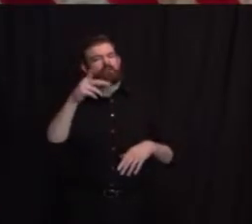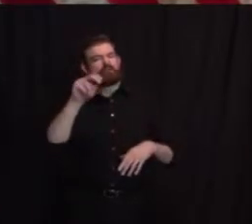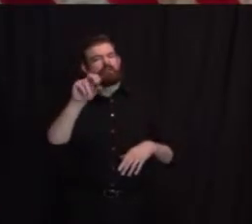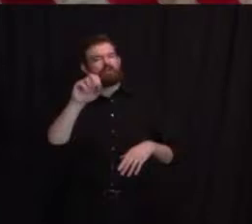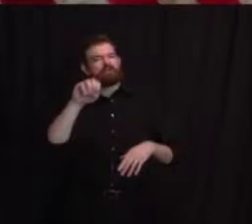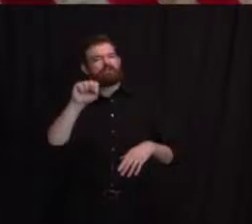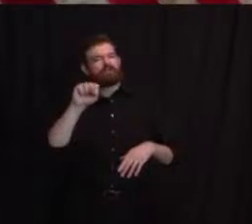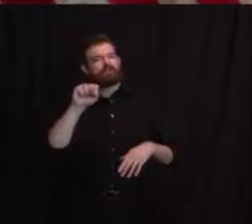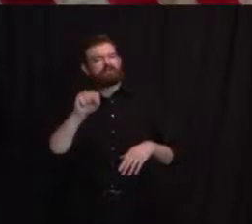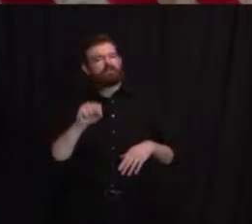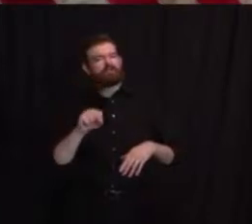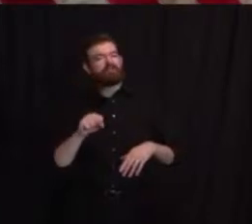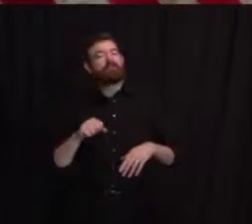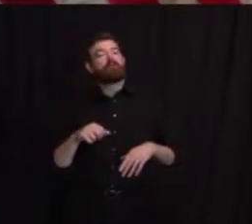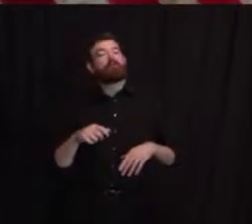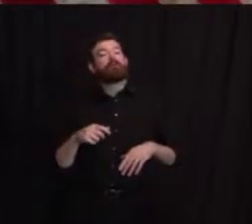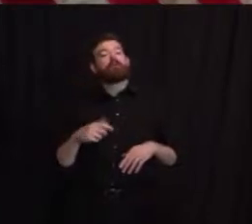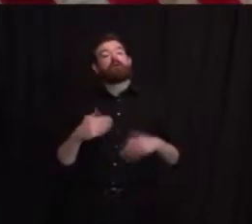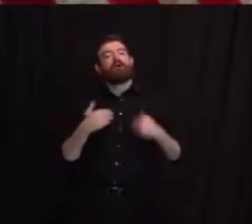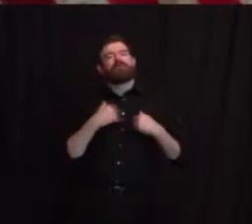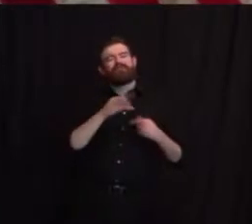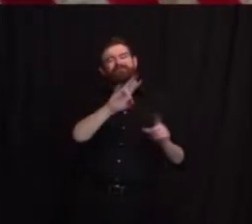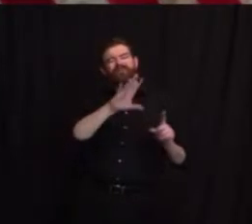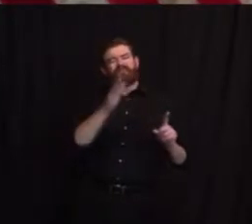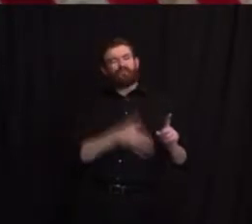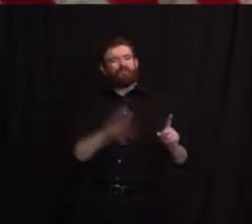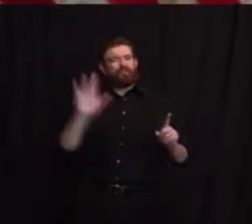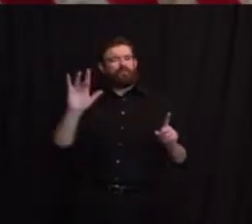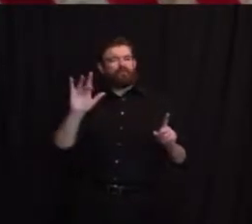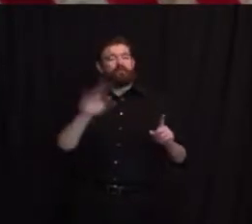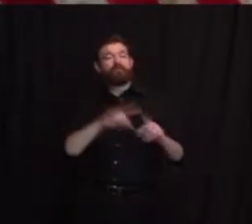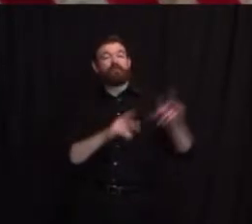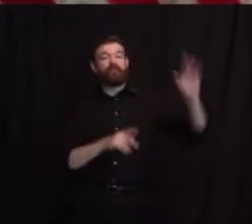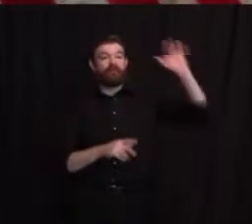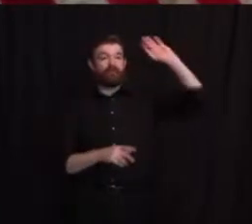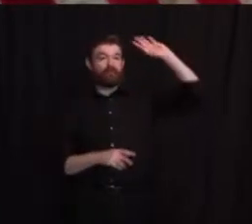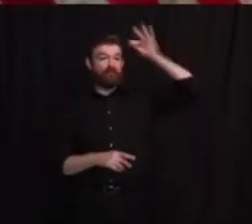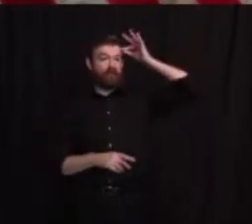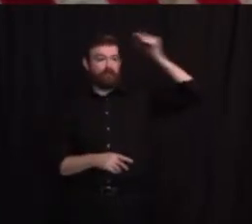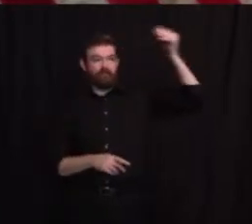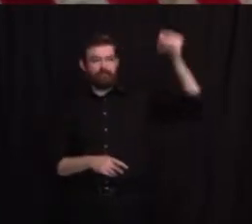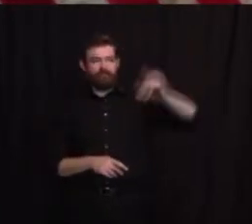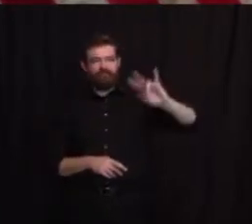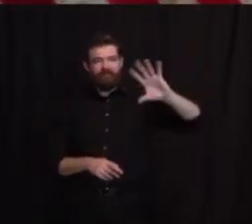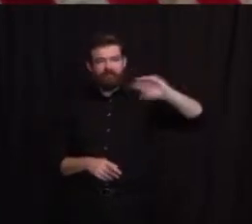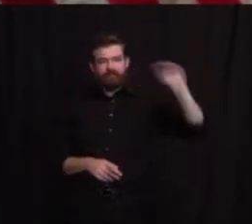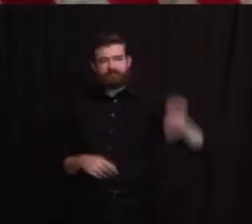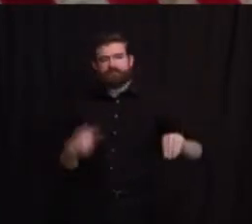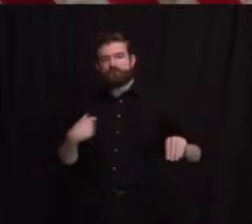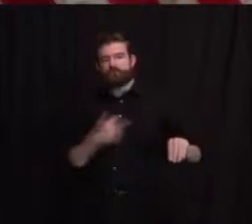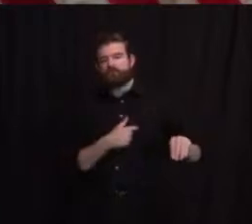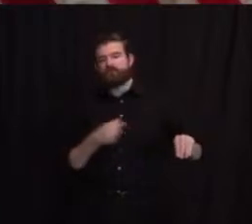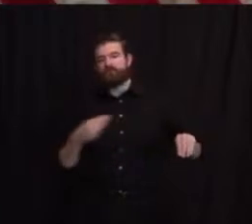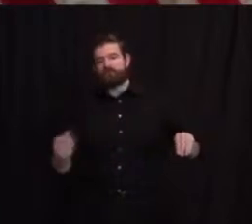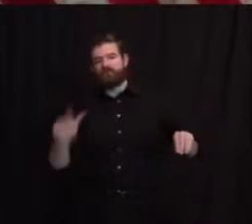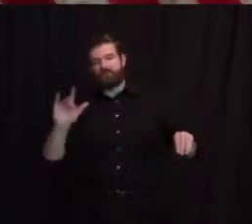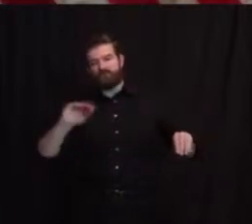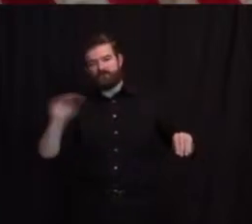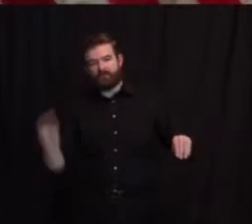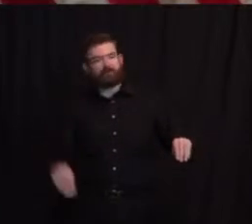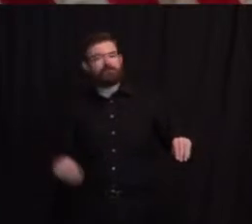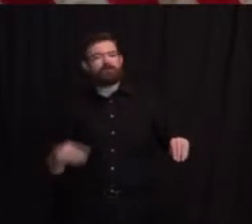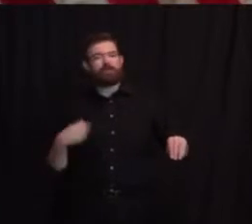75-25 cost share feds state, and we need that desperately to be 100-0. I